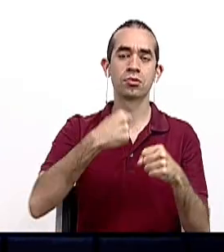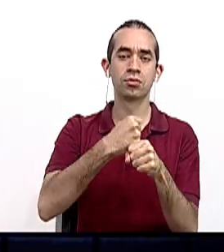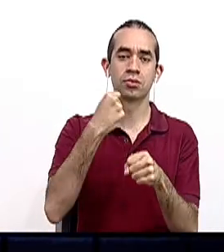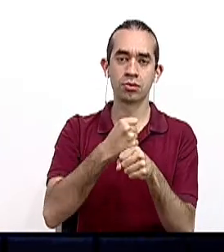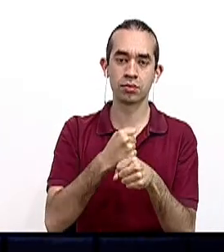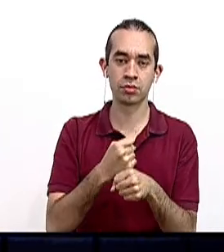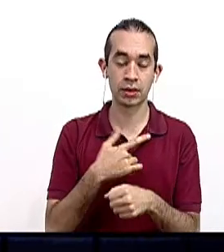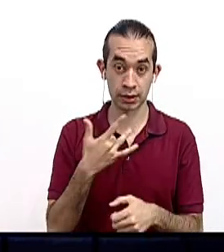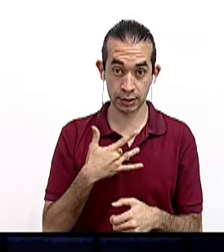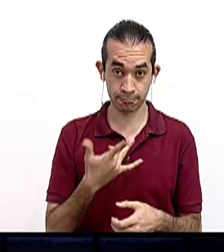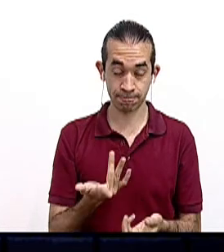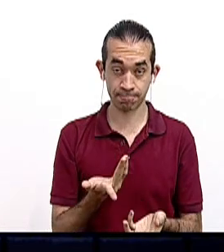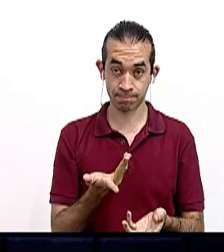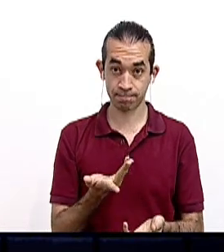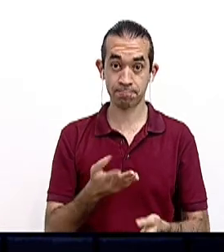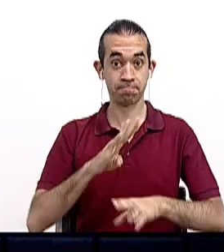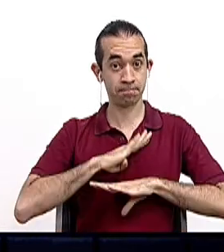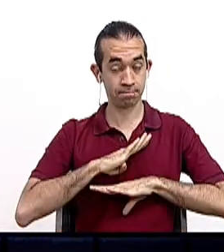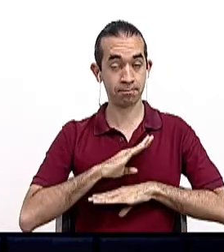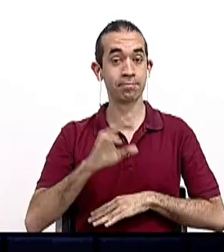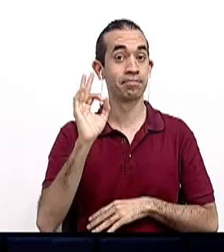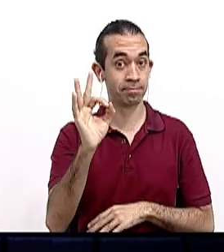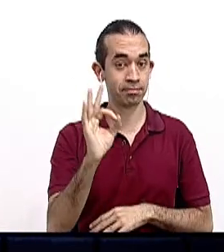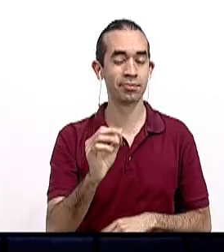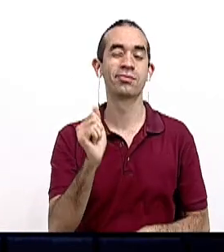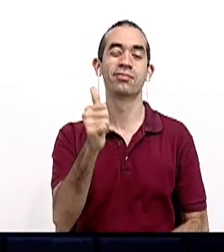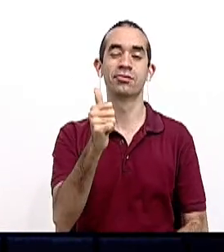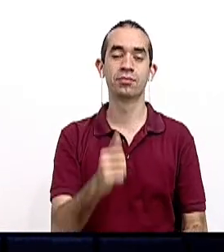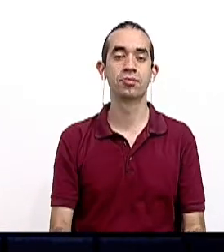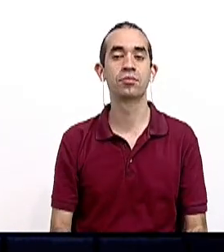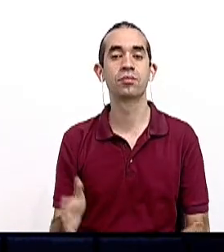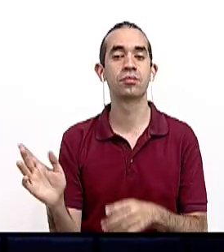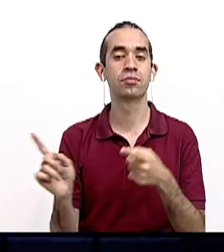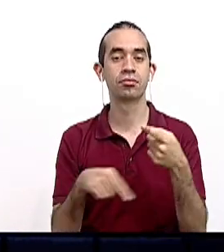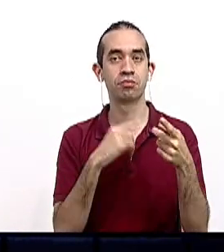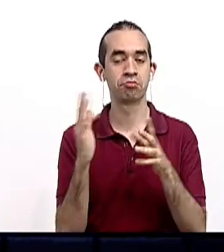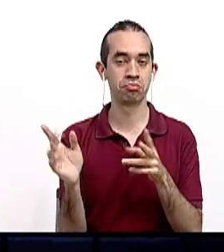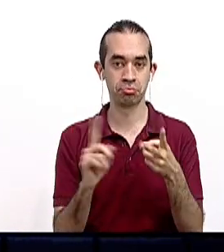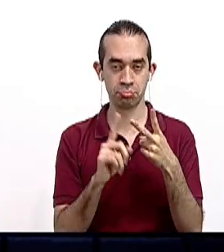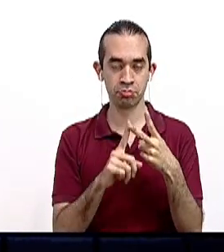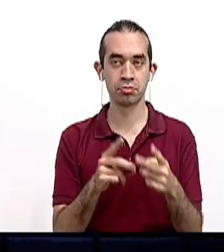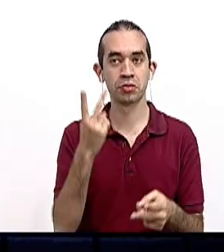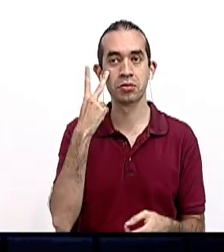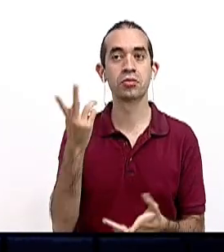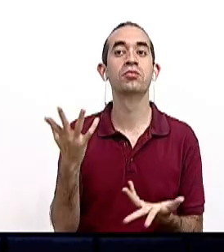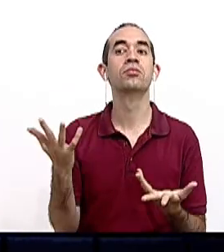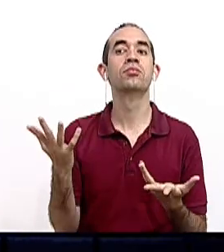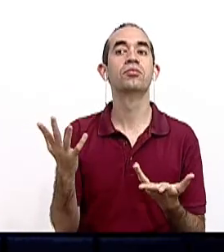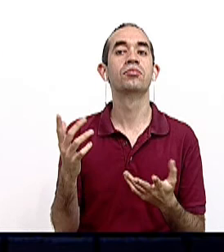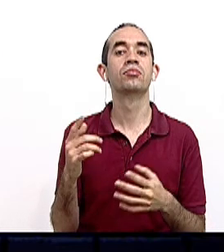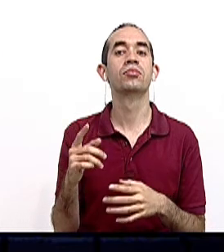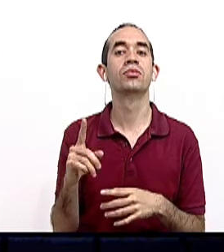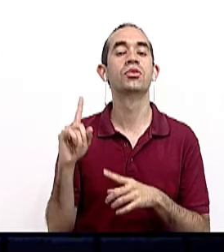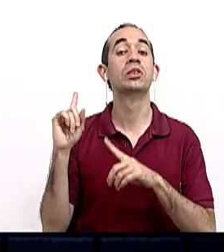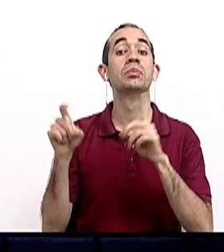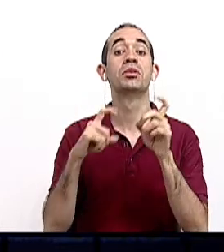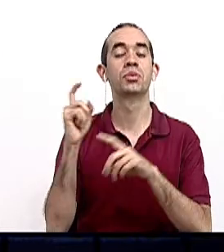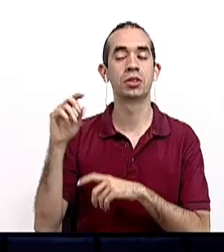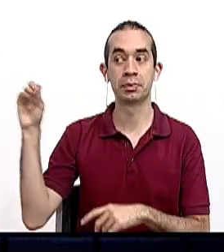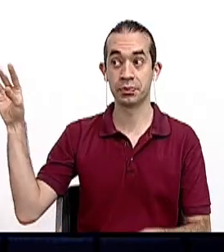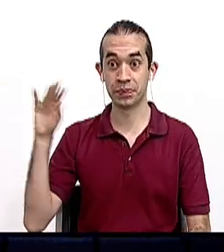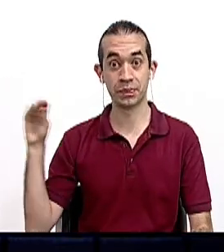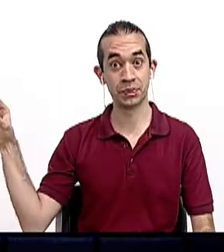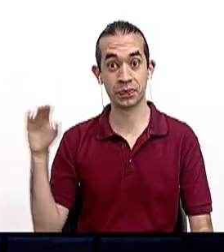feel satisfied? Yes? All right. Number 2, let's see what is the question that we're going to